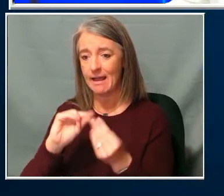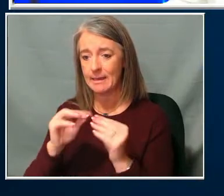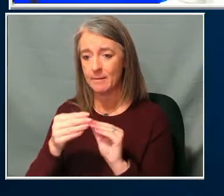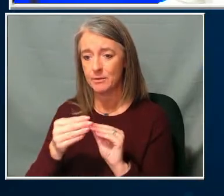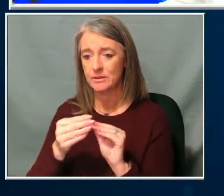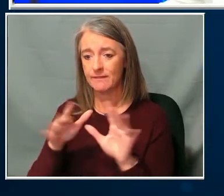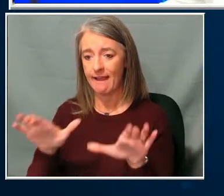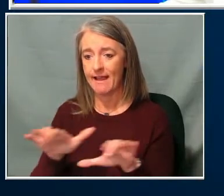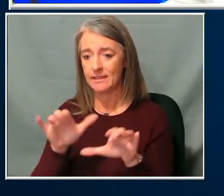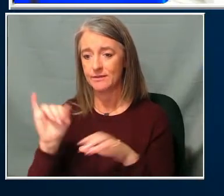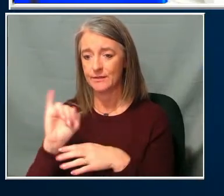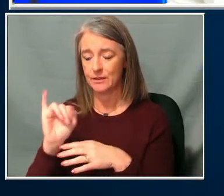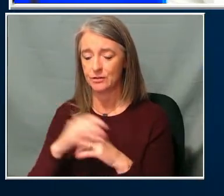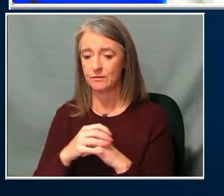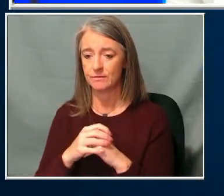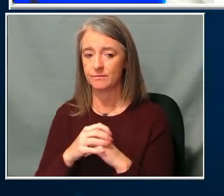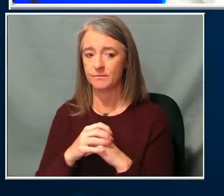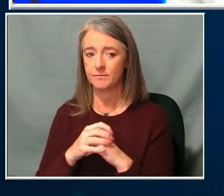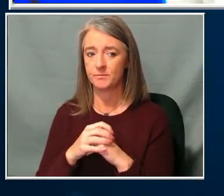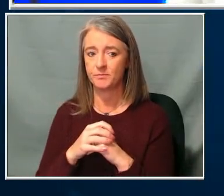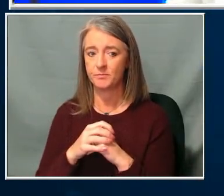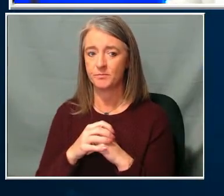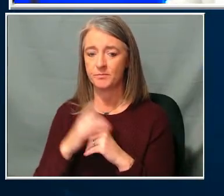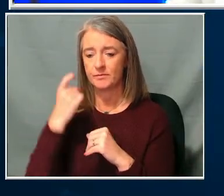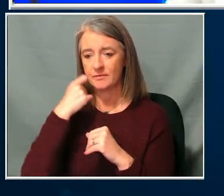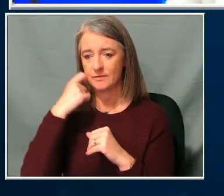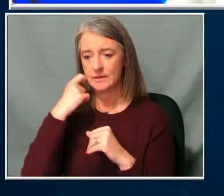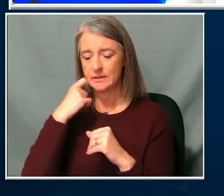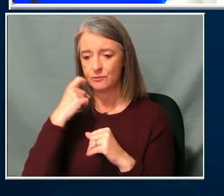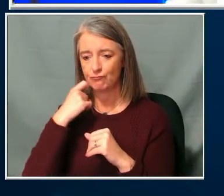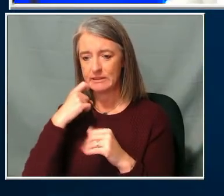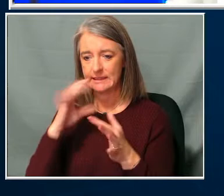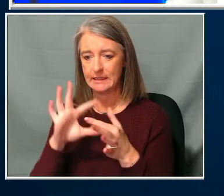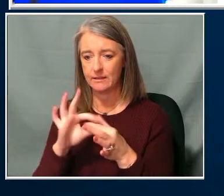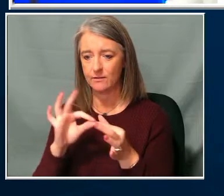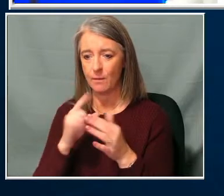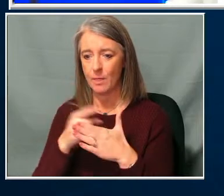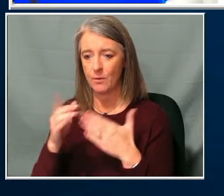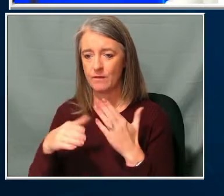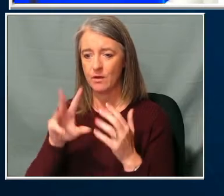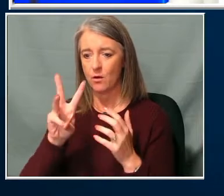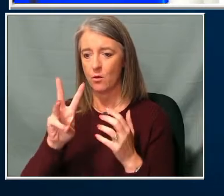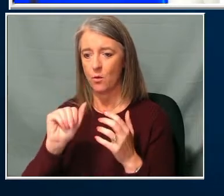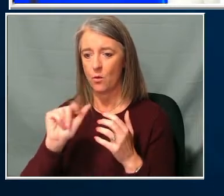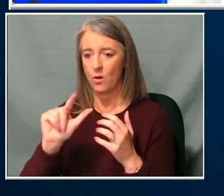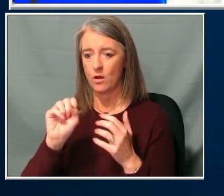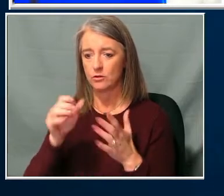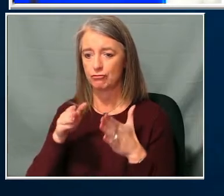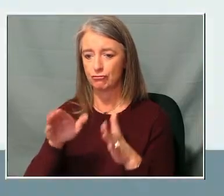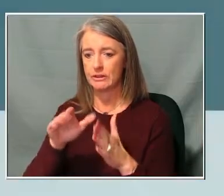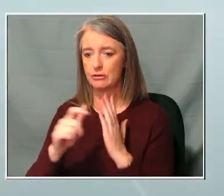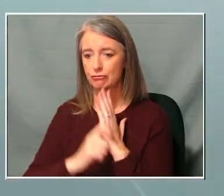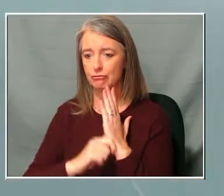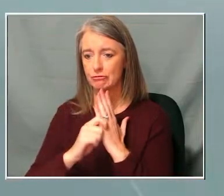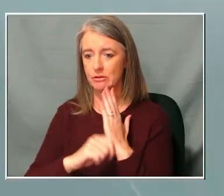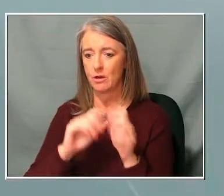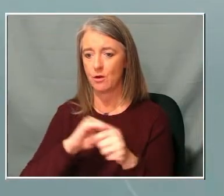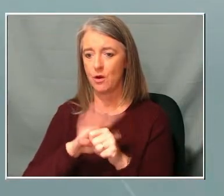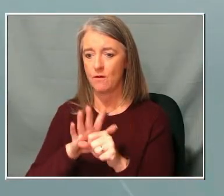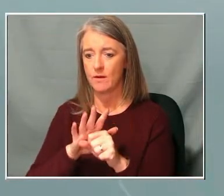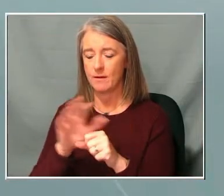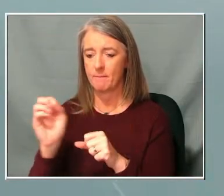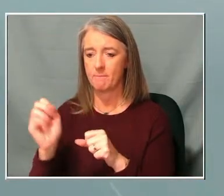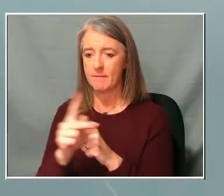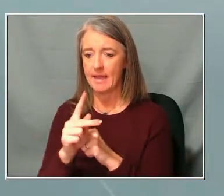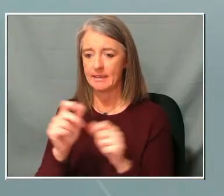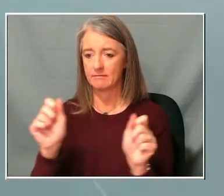this pretty big headline that came out over the weekend from the Wall Street Journal. Has put the origins of the COVID pandemic back in the spotlight.